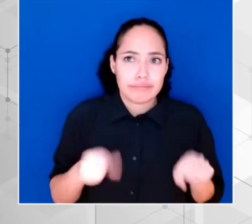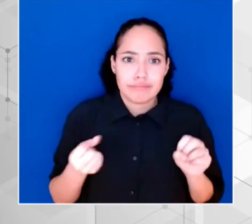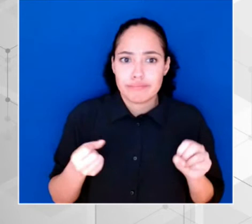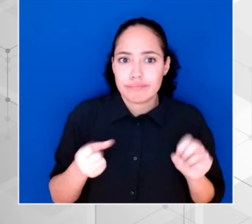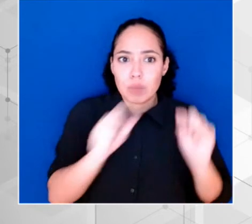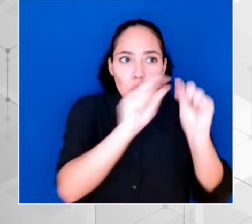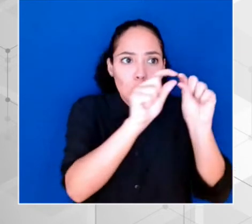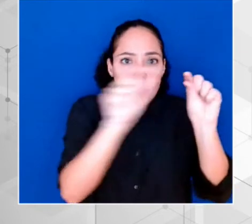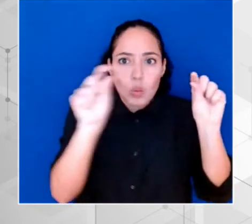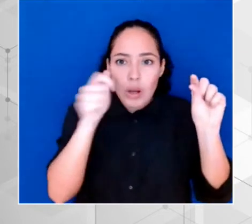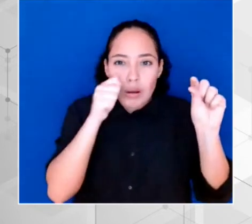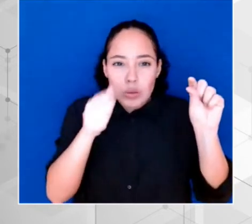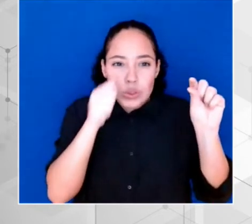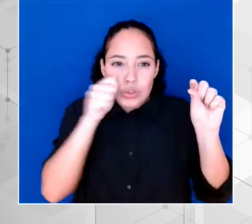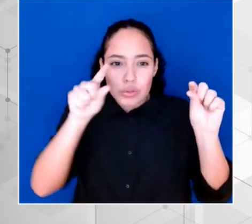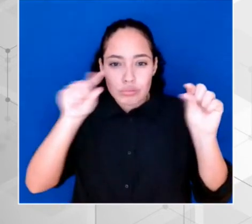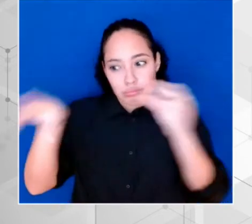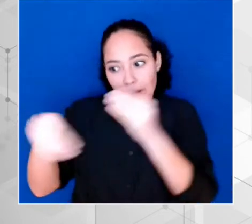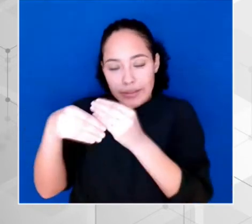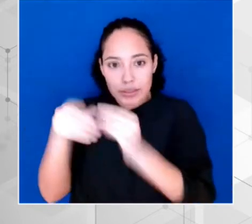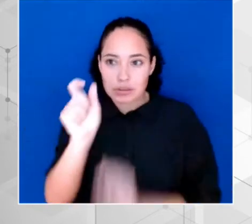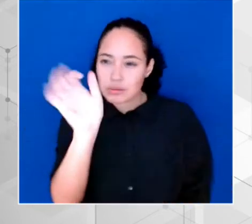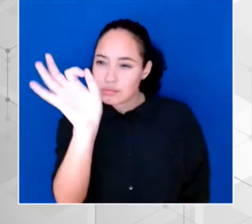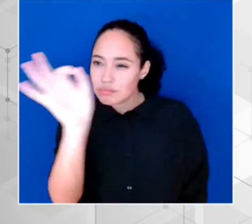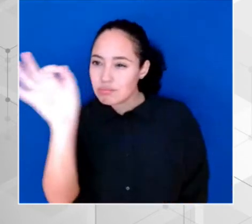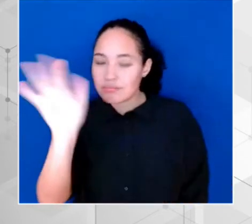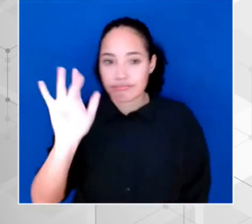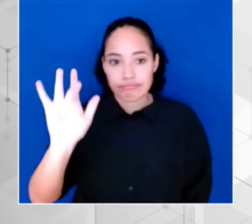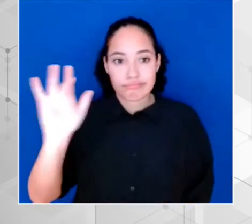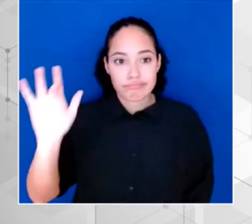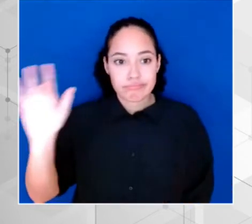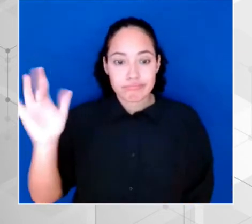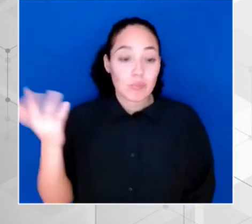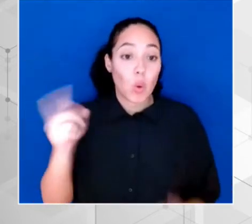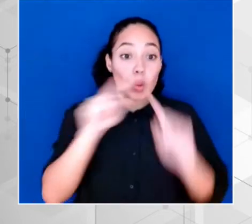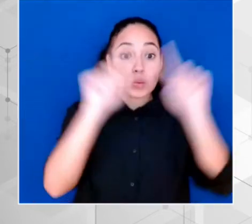reader to simulate a screen reader user experience.